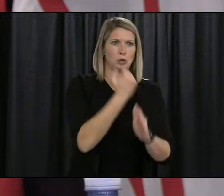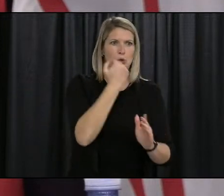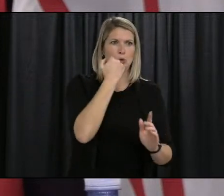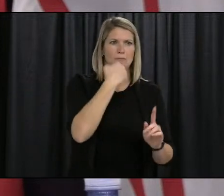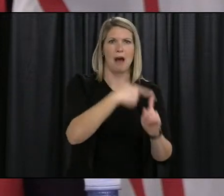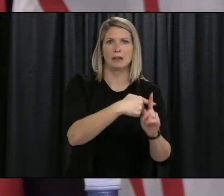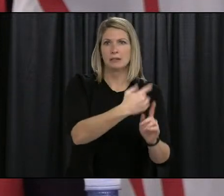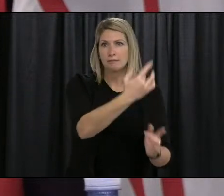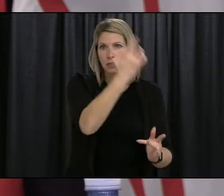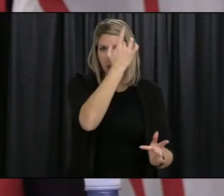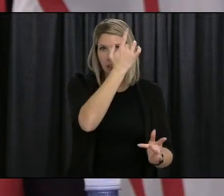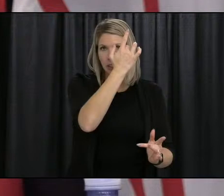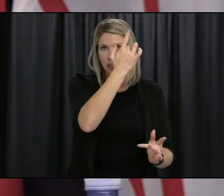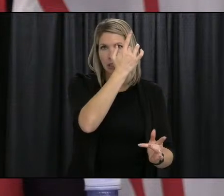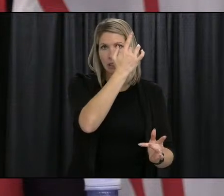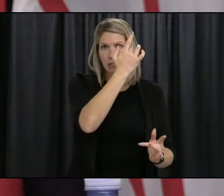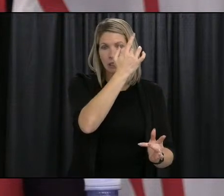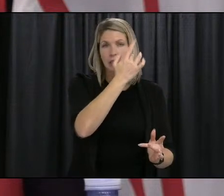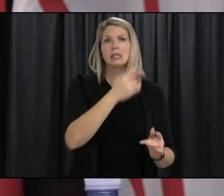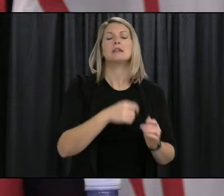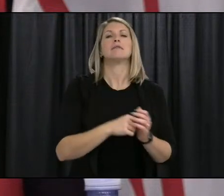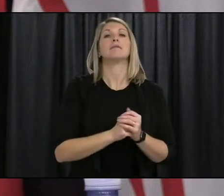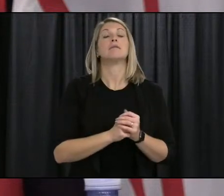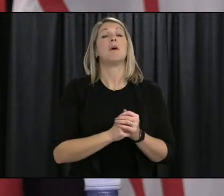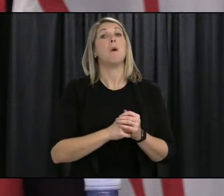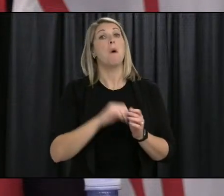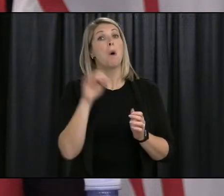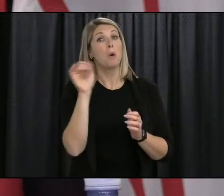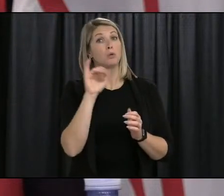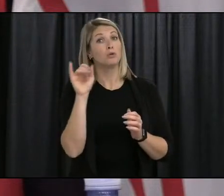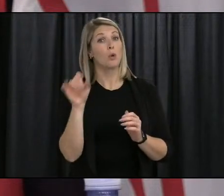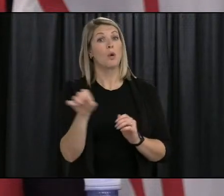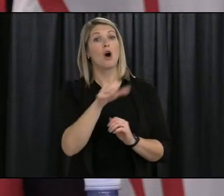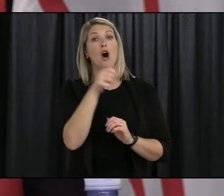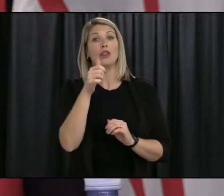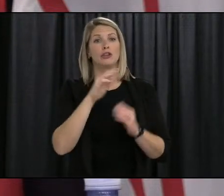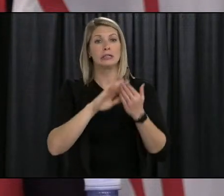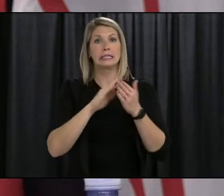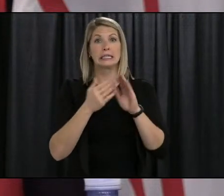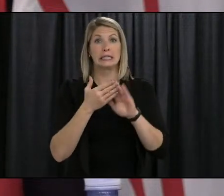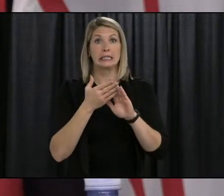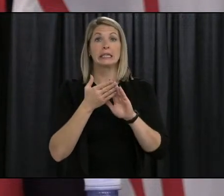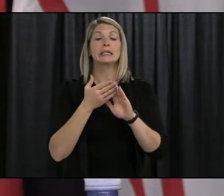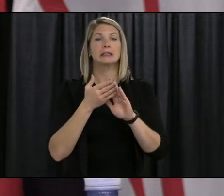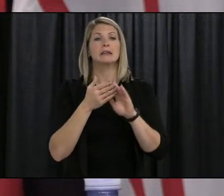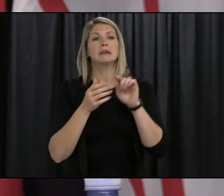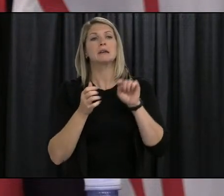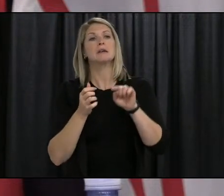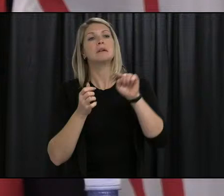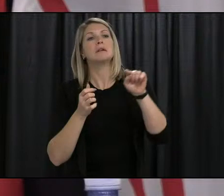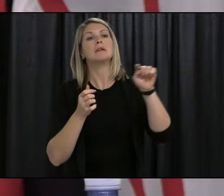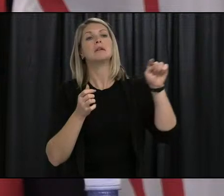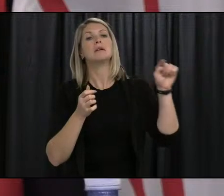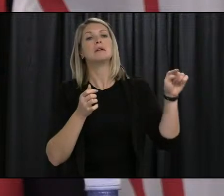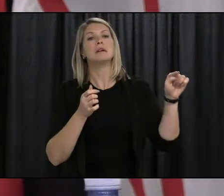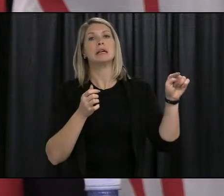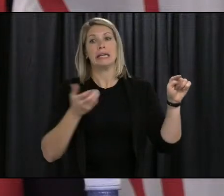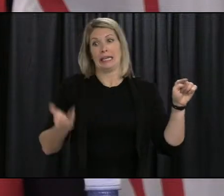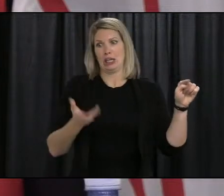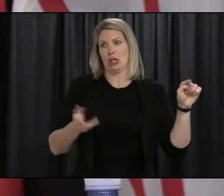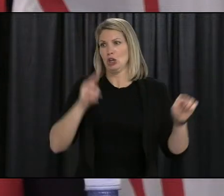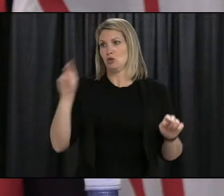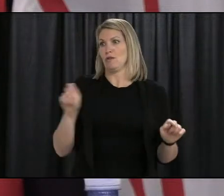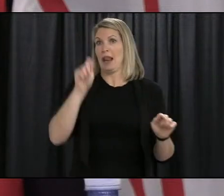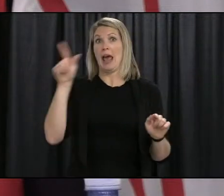some analysis of other data that shows that our travel restrictions have produced a